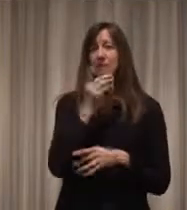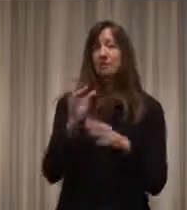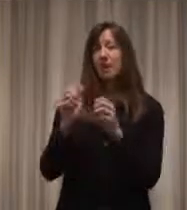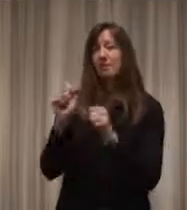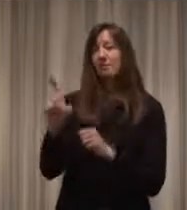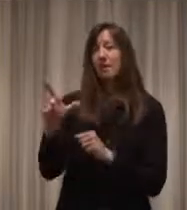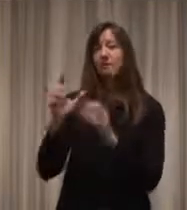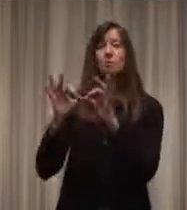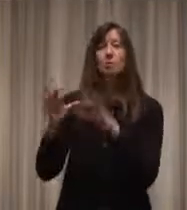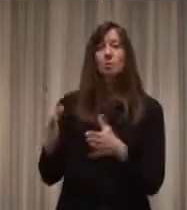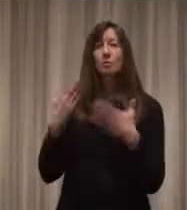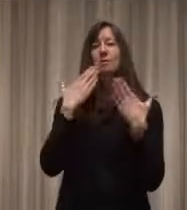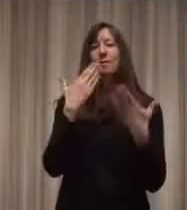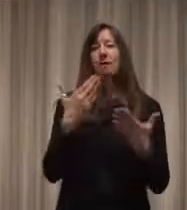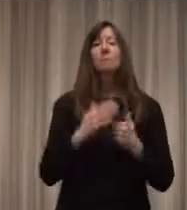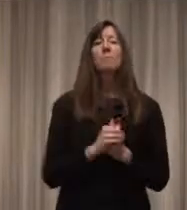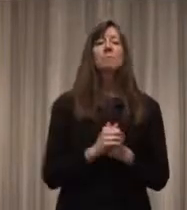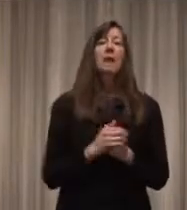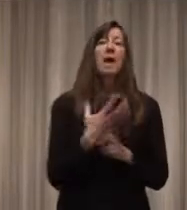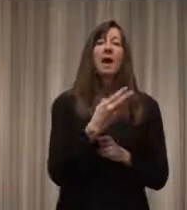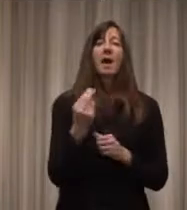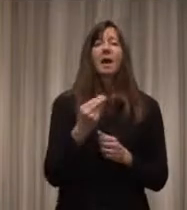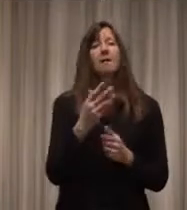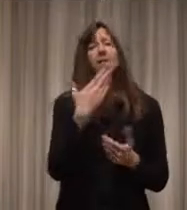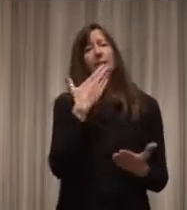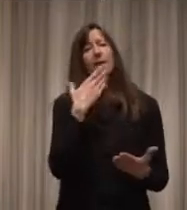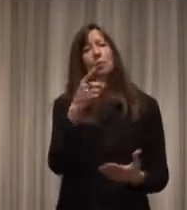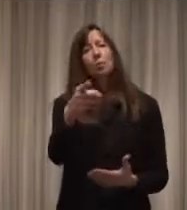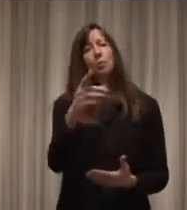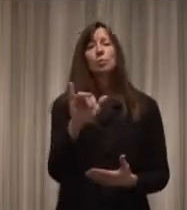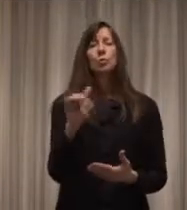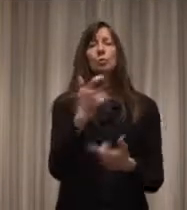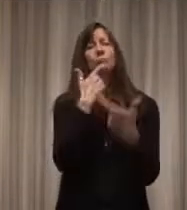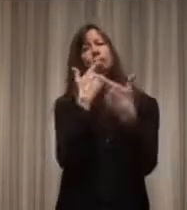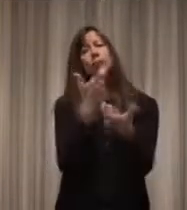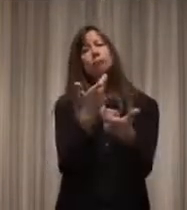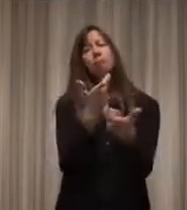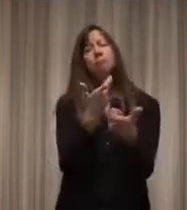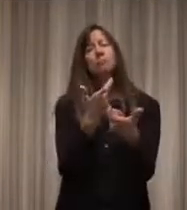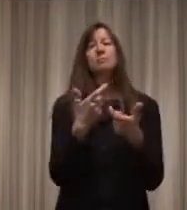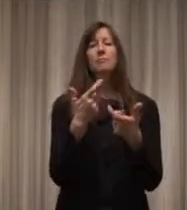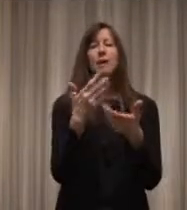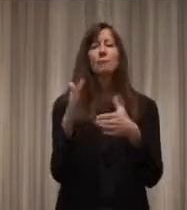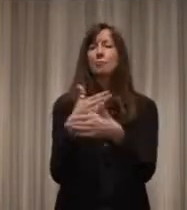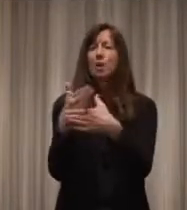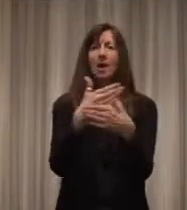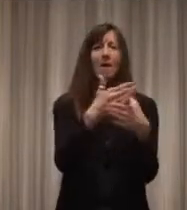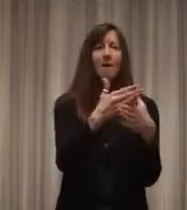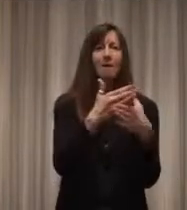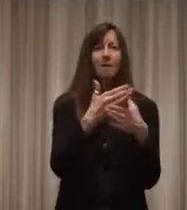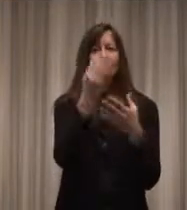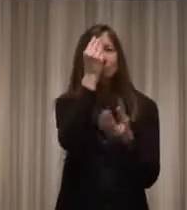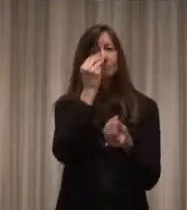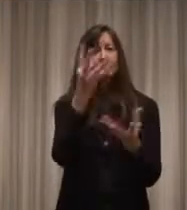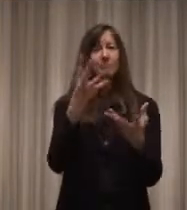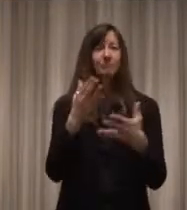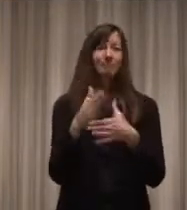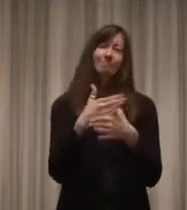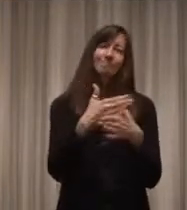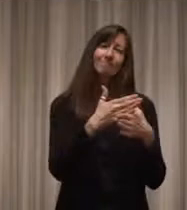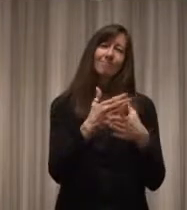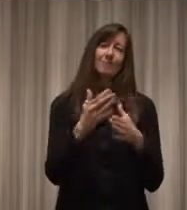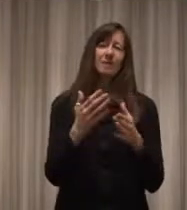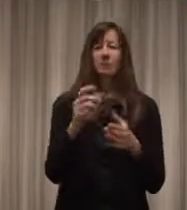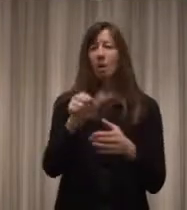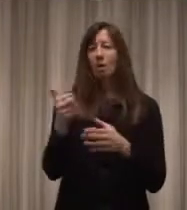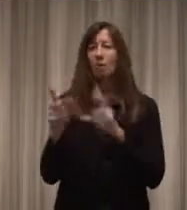you for continuing to tune in, and please share this information with those that might need it. In the meantime, stay